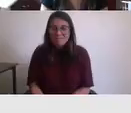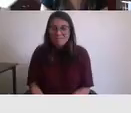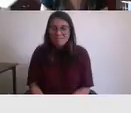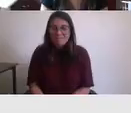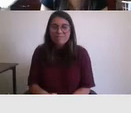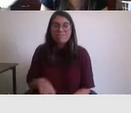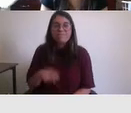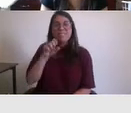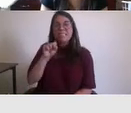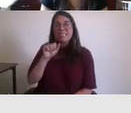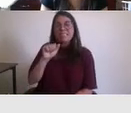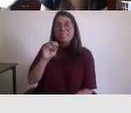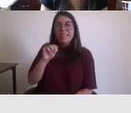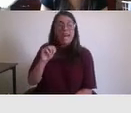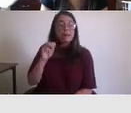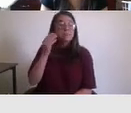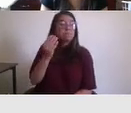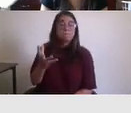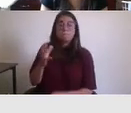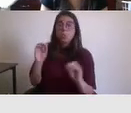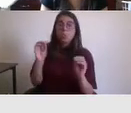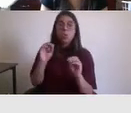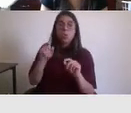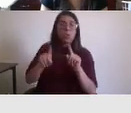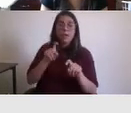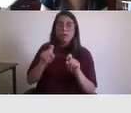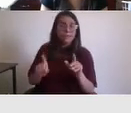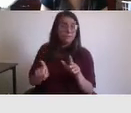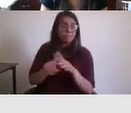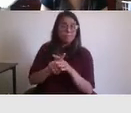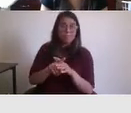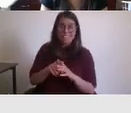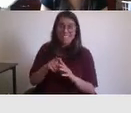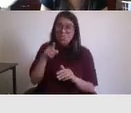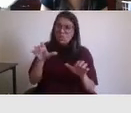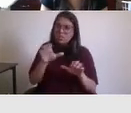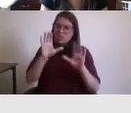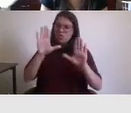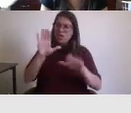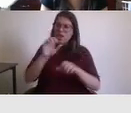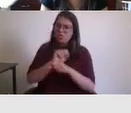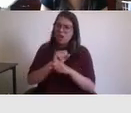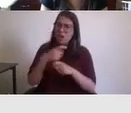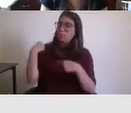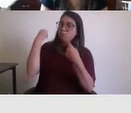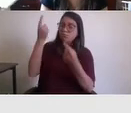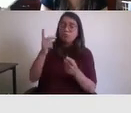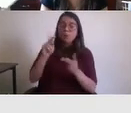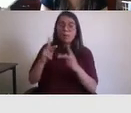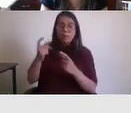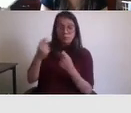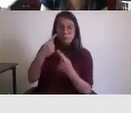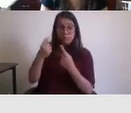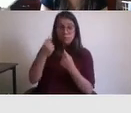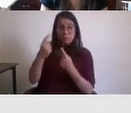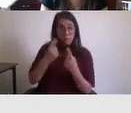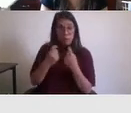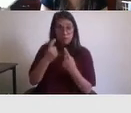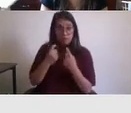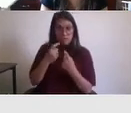Tony, this is Sam. We haven't gotten any questions at this time, but I think you did a great job of addressing the questions that came in advance of the